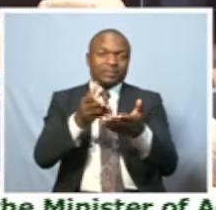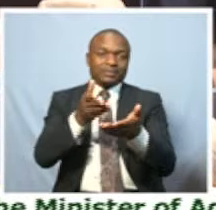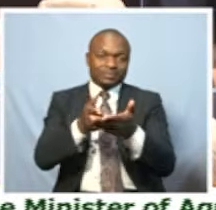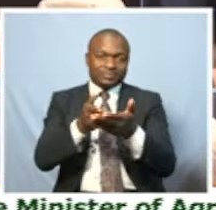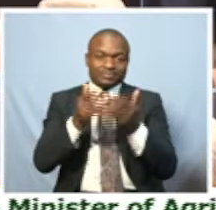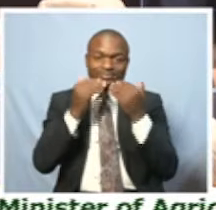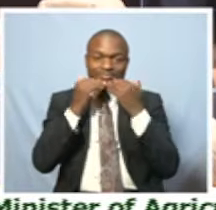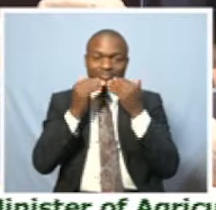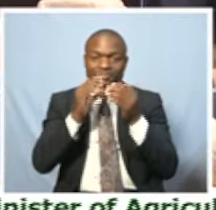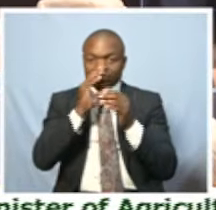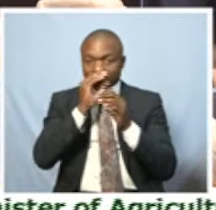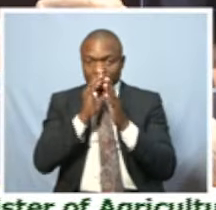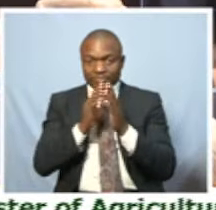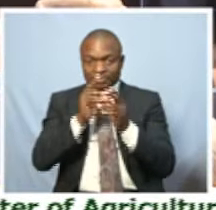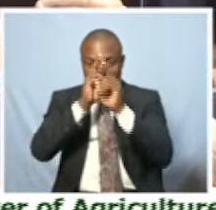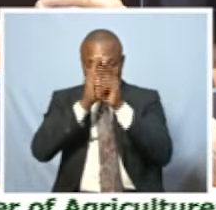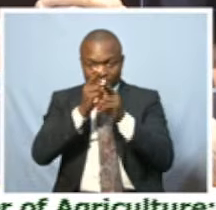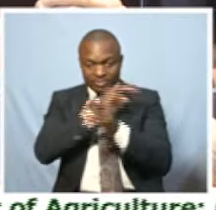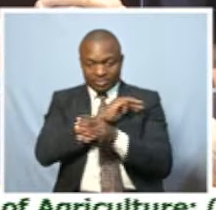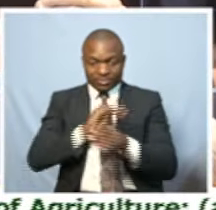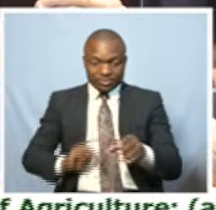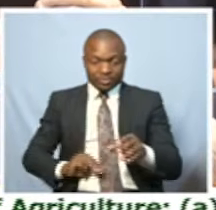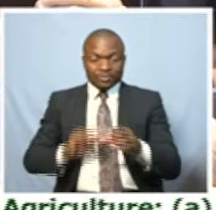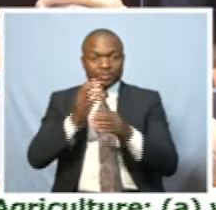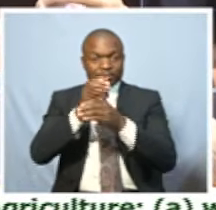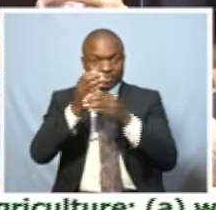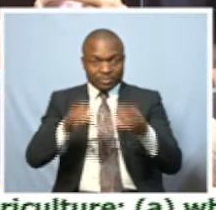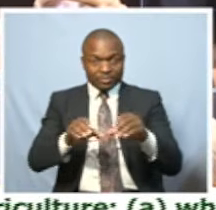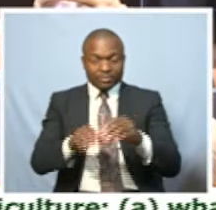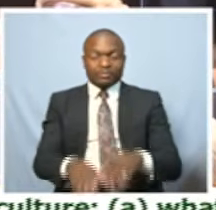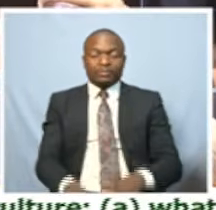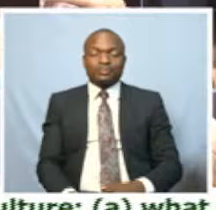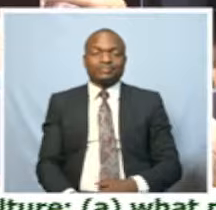you. The Honourable Member for Chinsali.